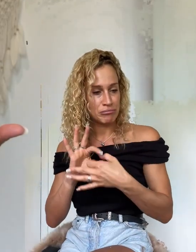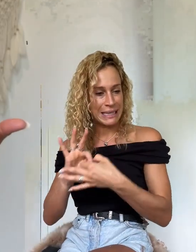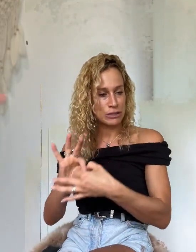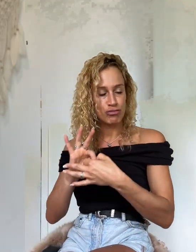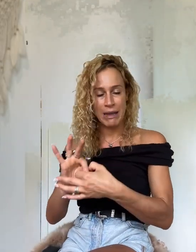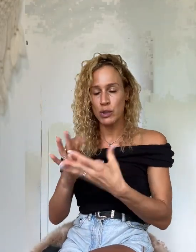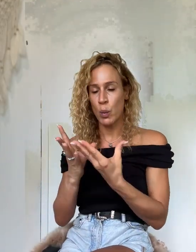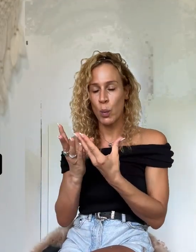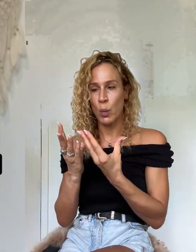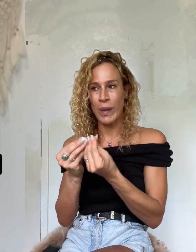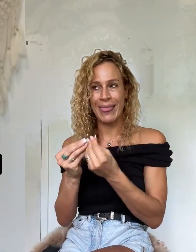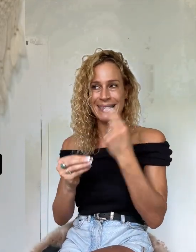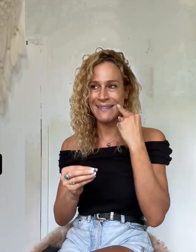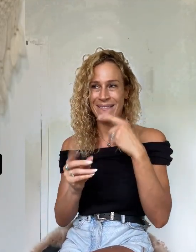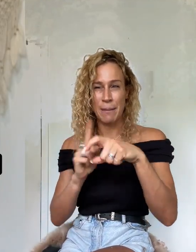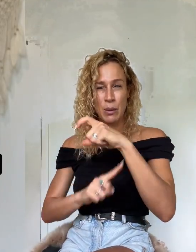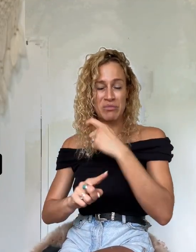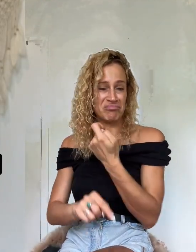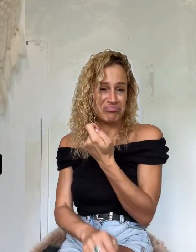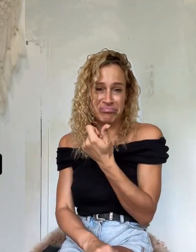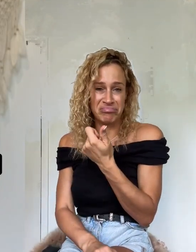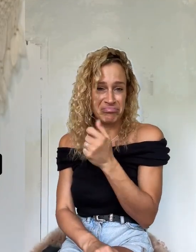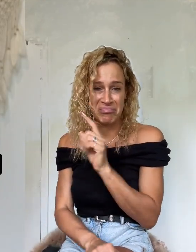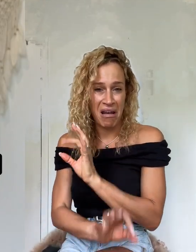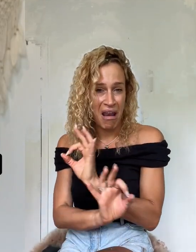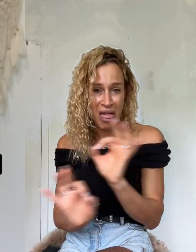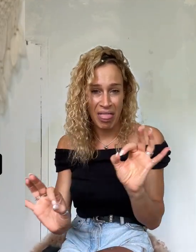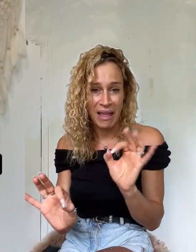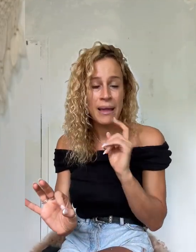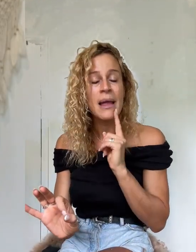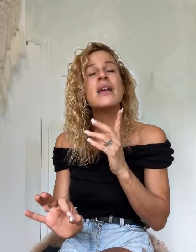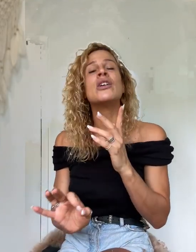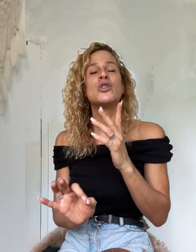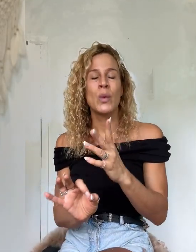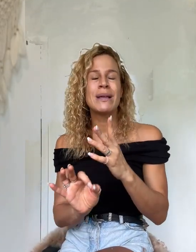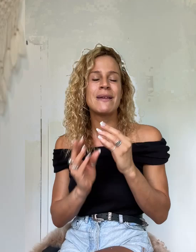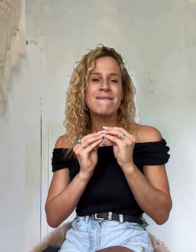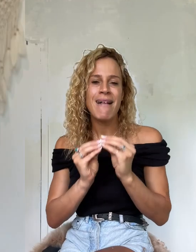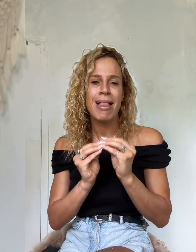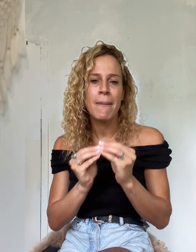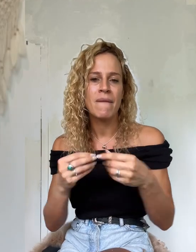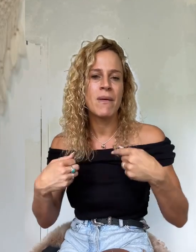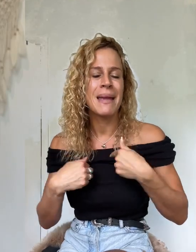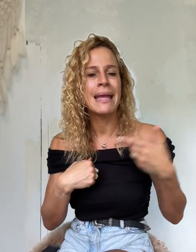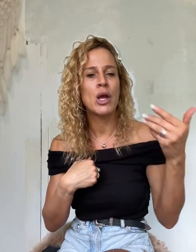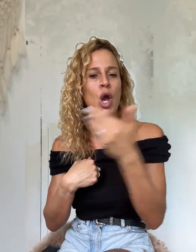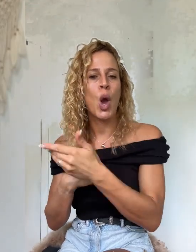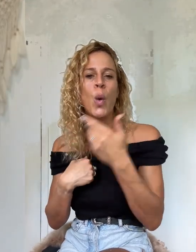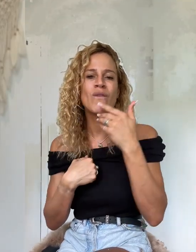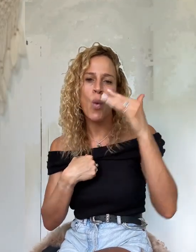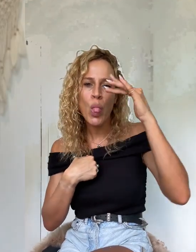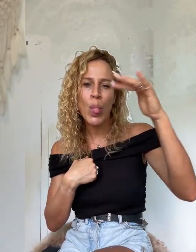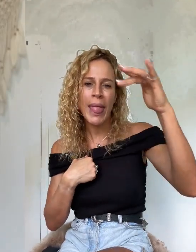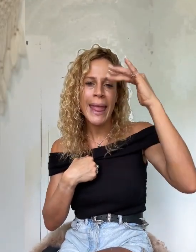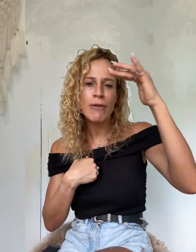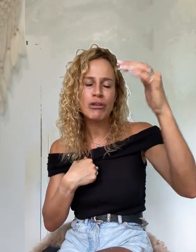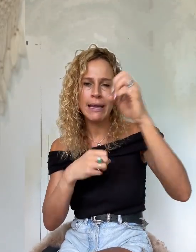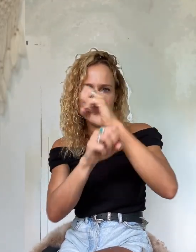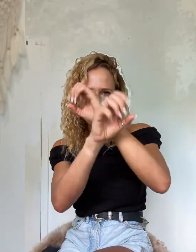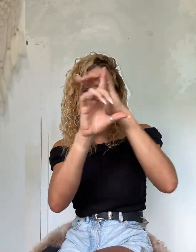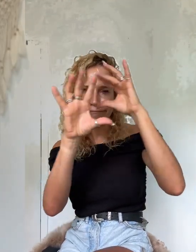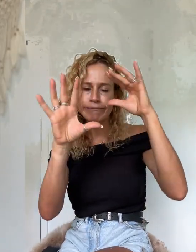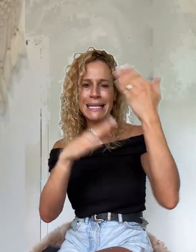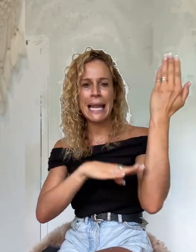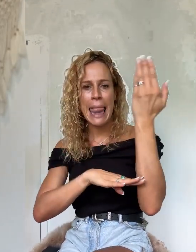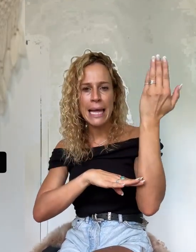all, for me, it was extremely valuable to learn about the culture, the history, the theories, the